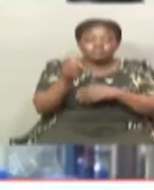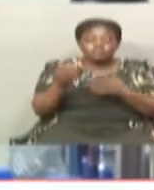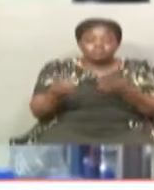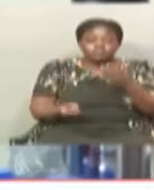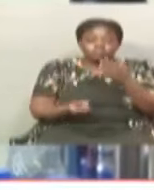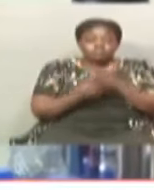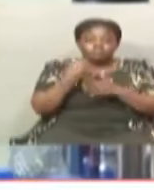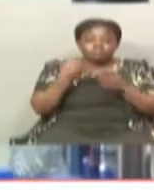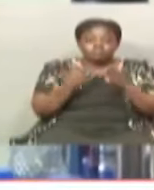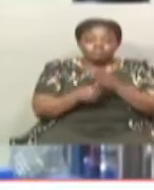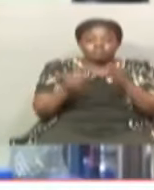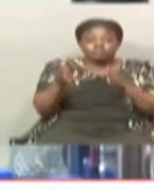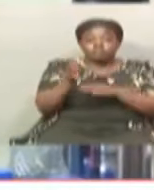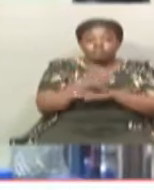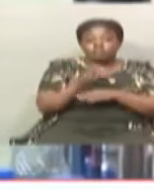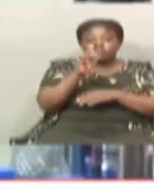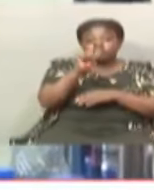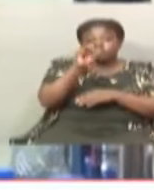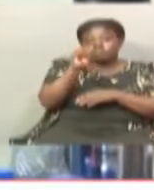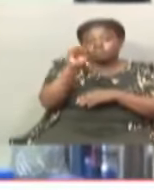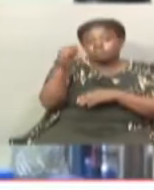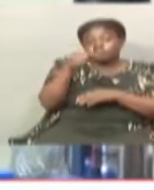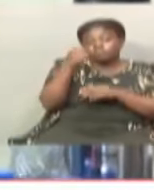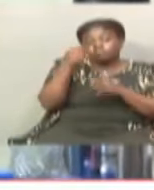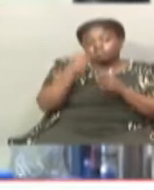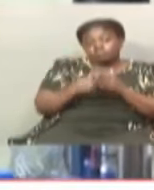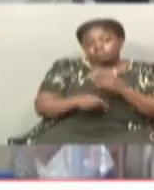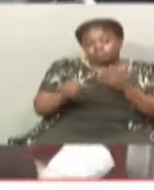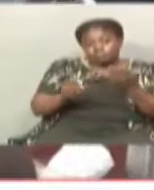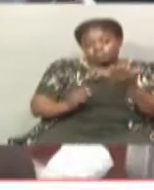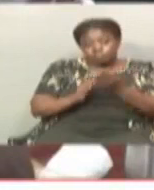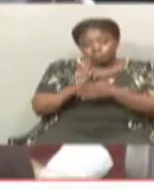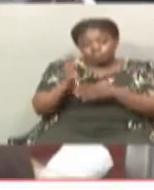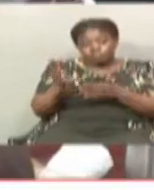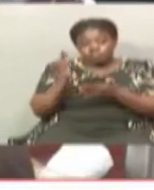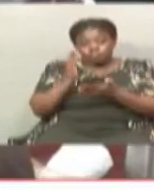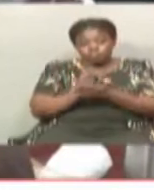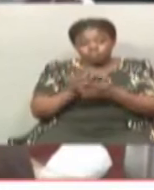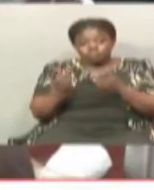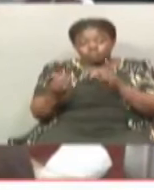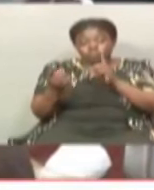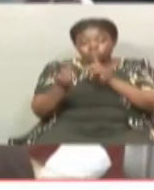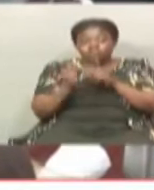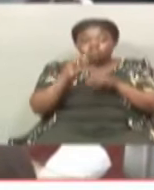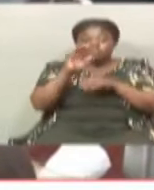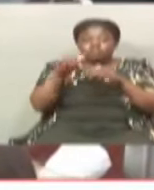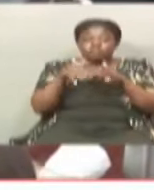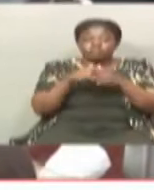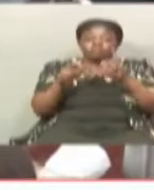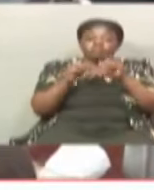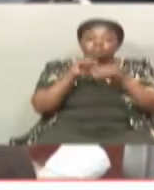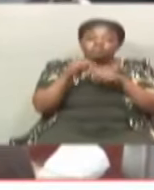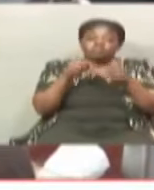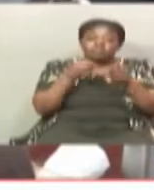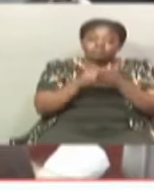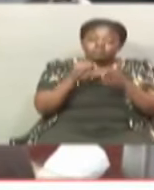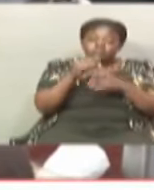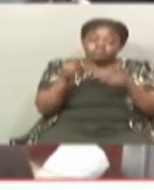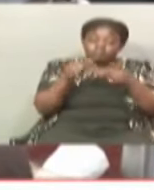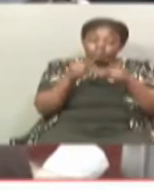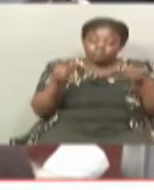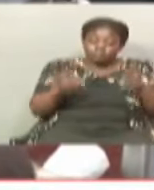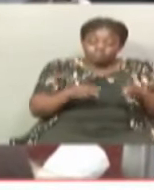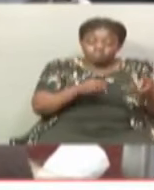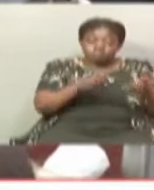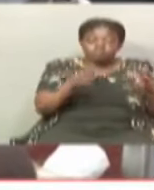kalumanywera, Minisita Mongzi yasaba Byarugaba agambye nti kituufu yeetaba mu nsinkano zonna ezaayogera ku nsimbi zino wabula amakubo